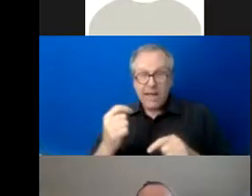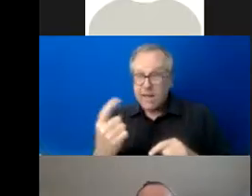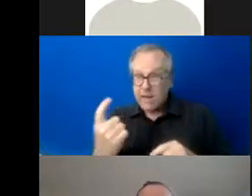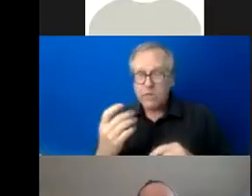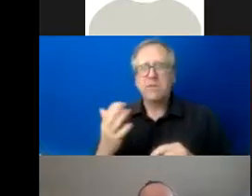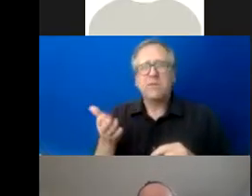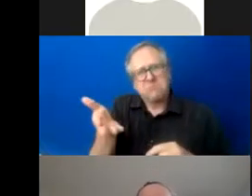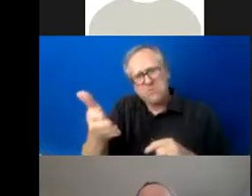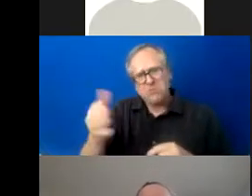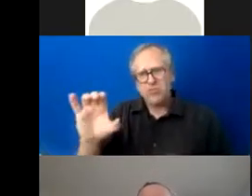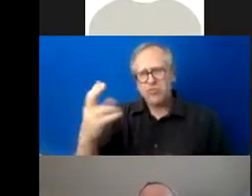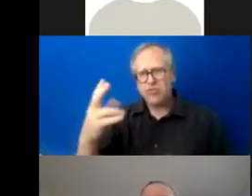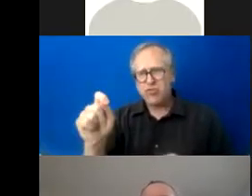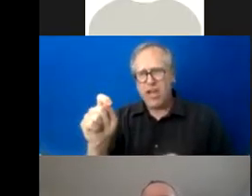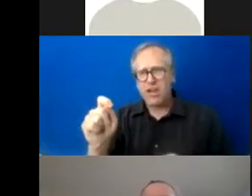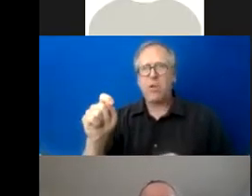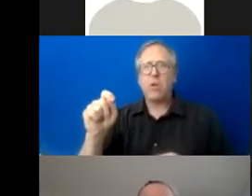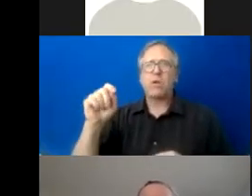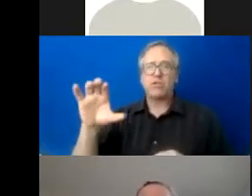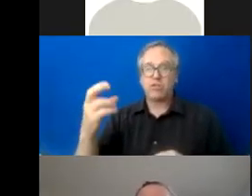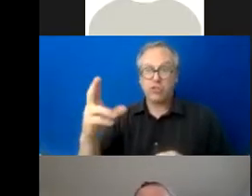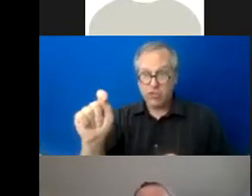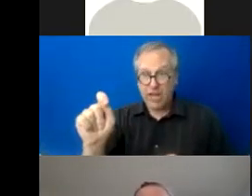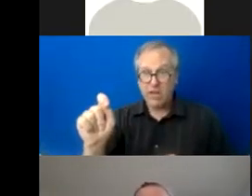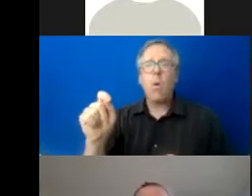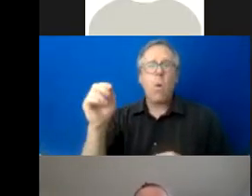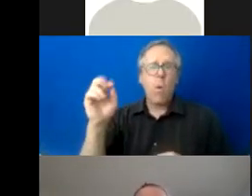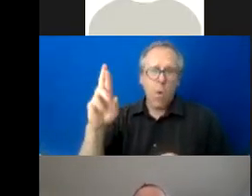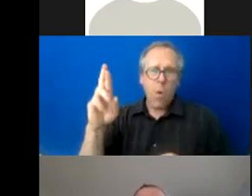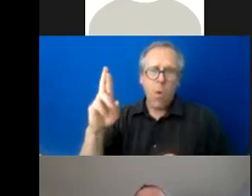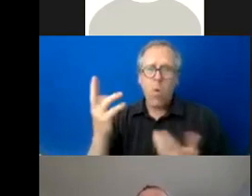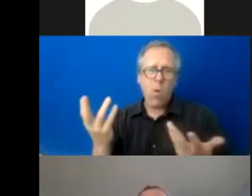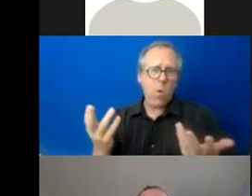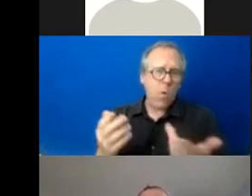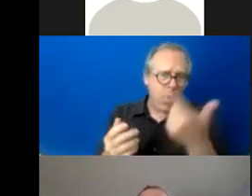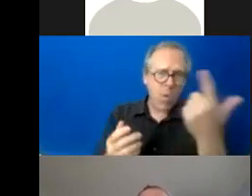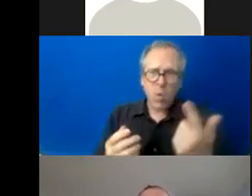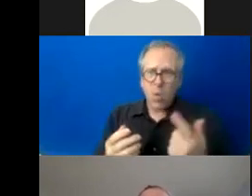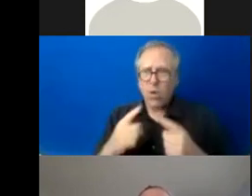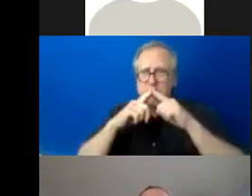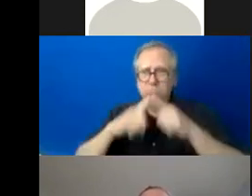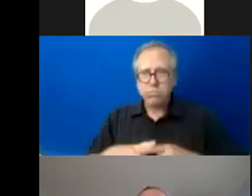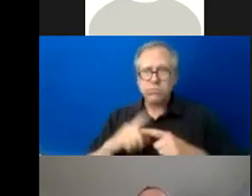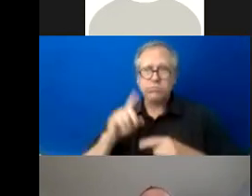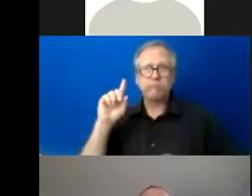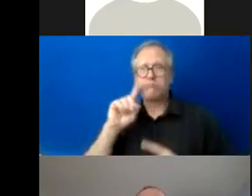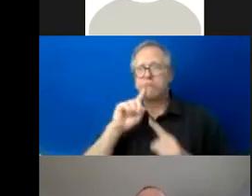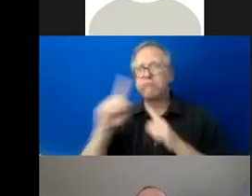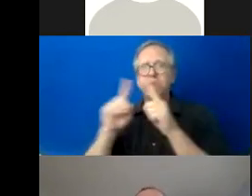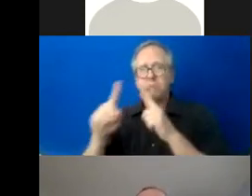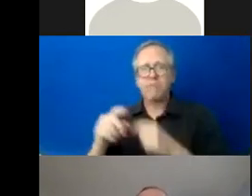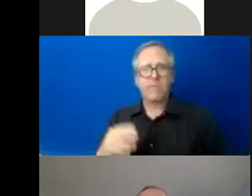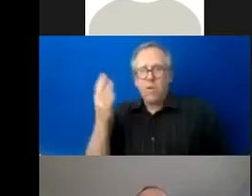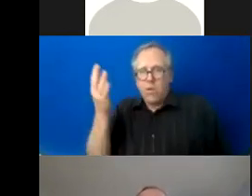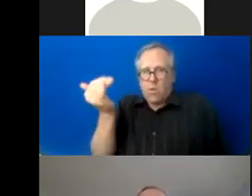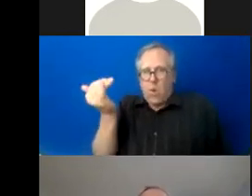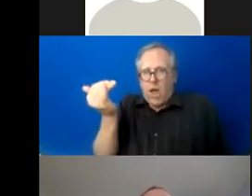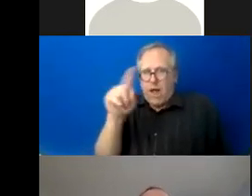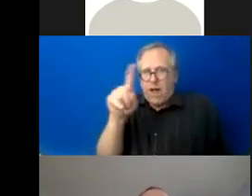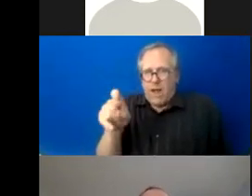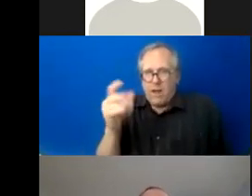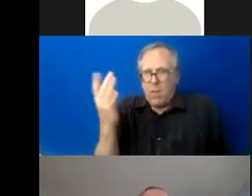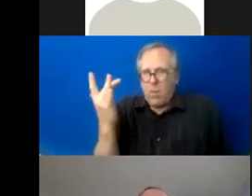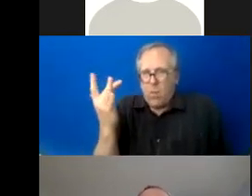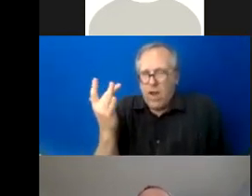type them in the chat box or even unmute yourself for a small enough group that we could probably take a pause and answer any questions. So why should you get your teen